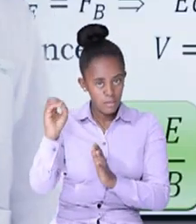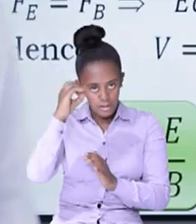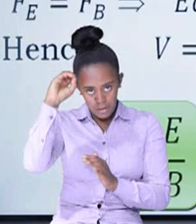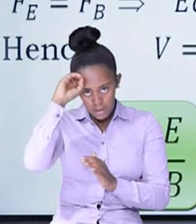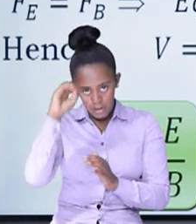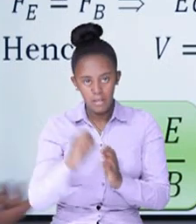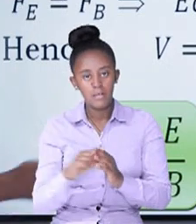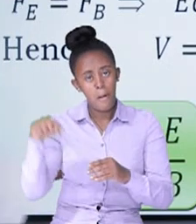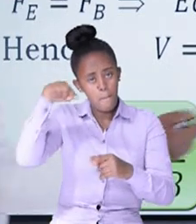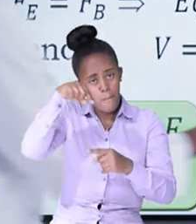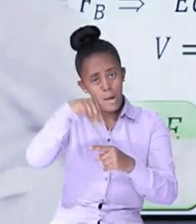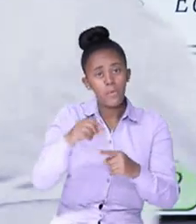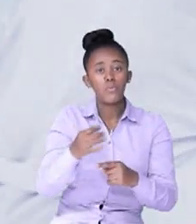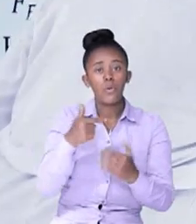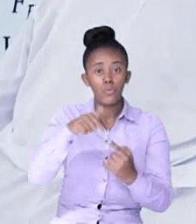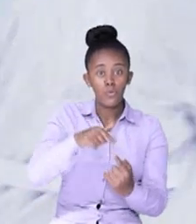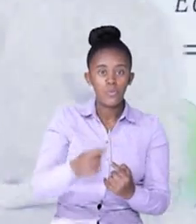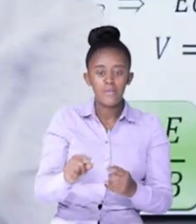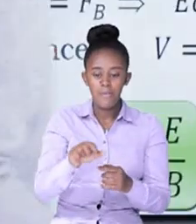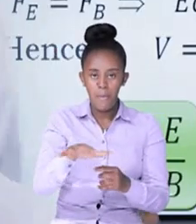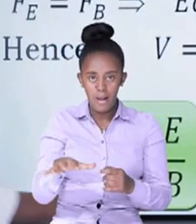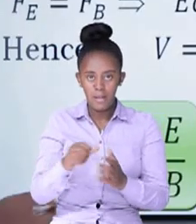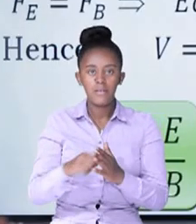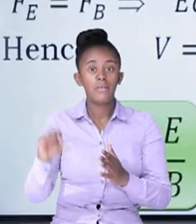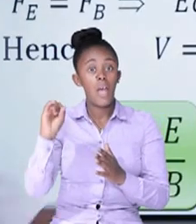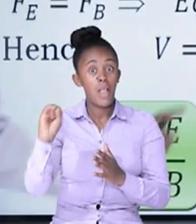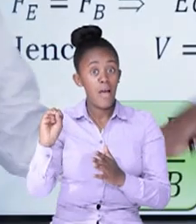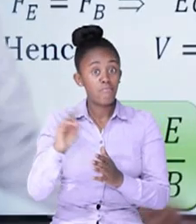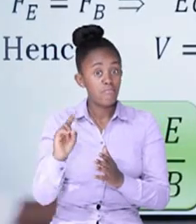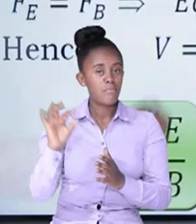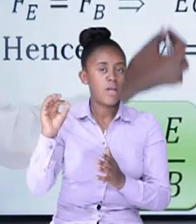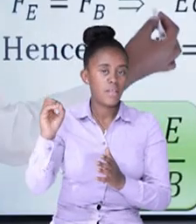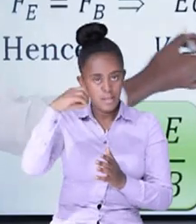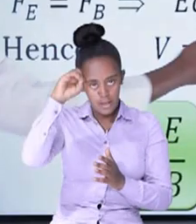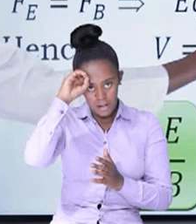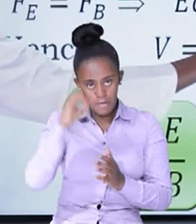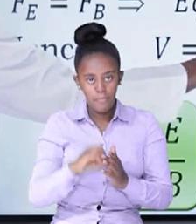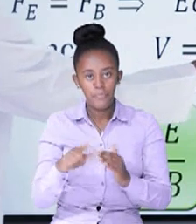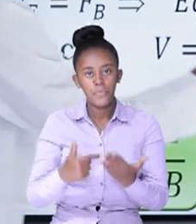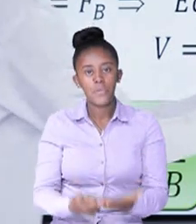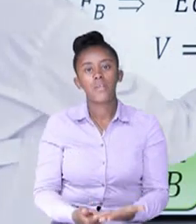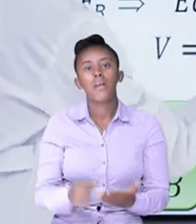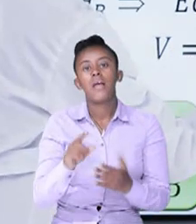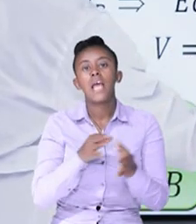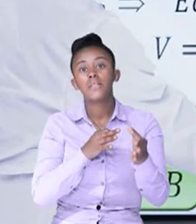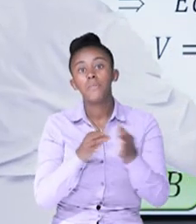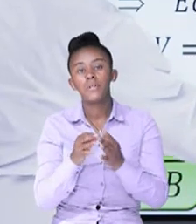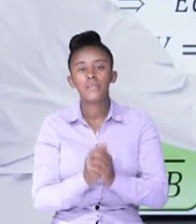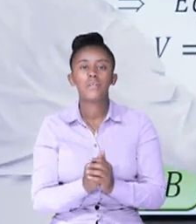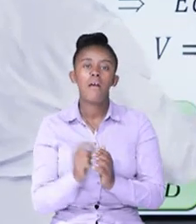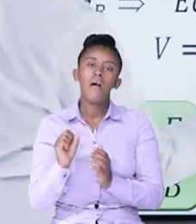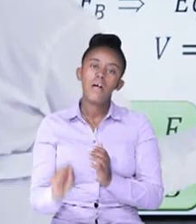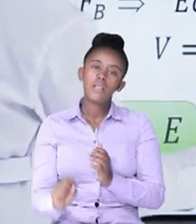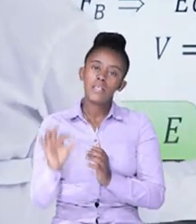charged particle is perpendicular to the magnetic field, therefore theta is 90 degrees. Then you'll find an expression as